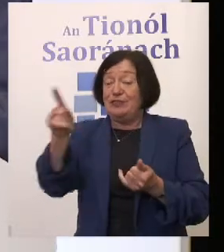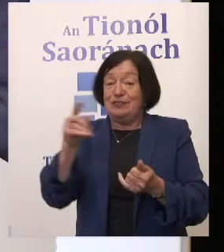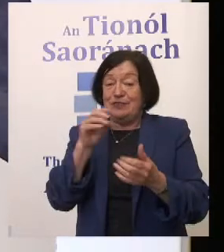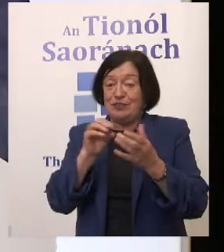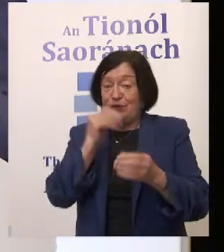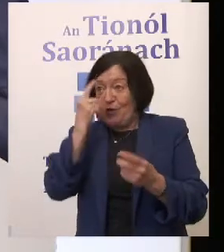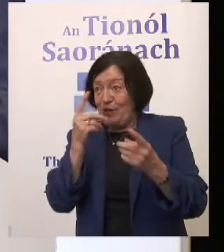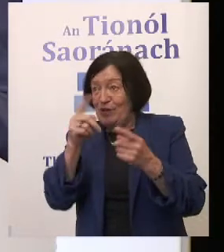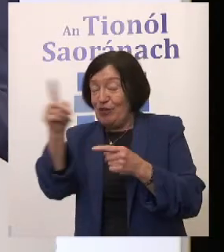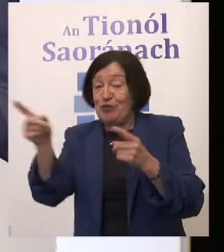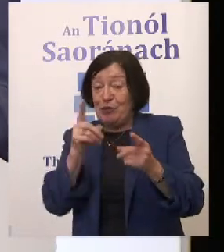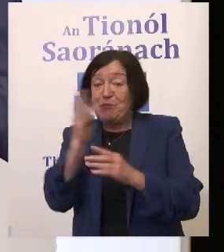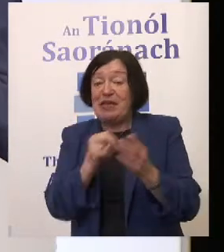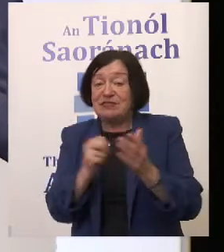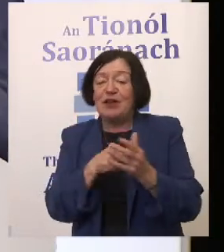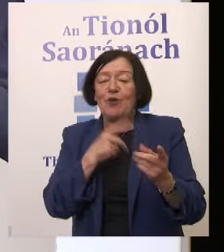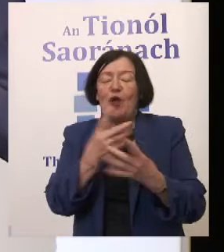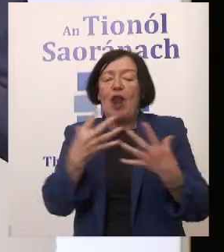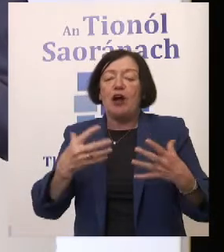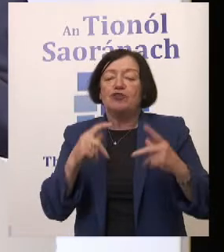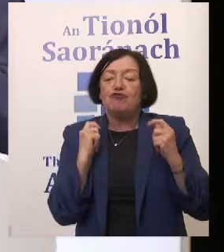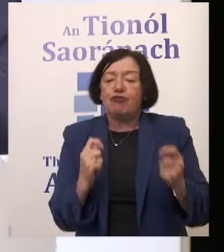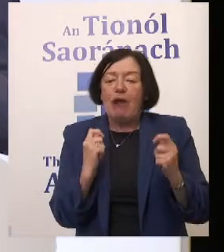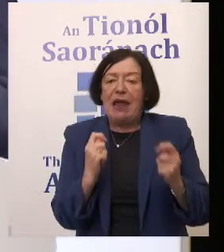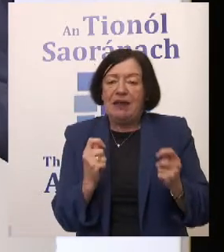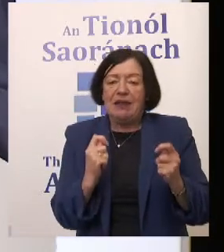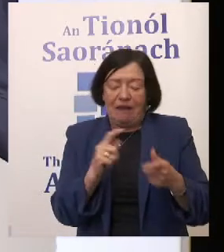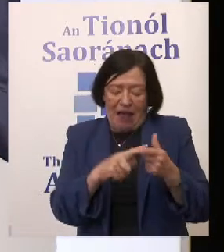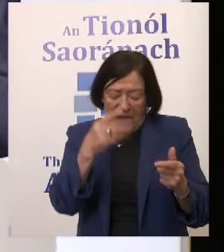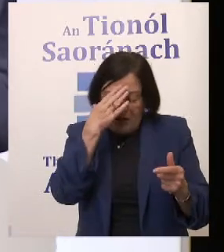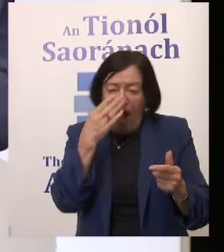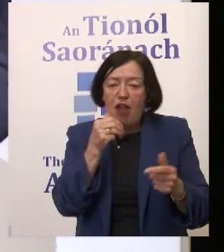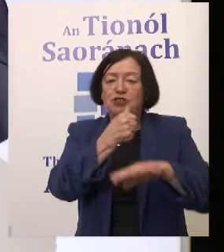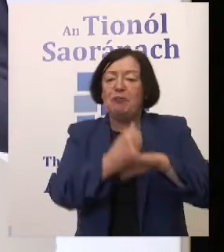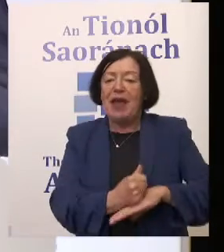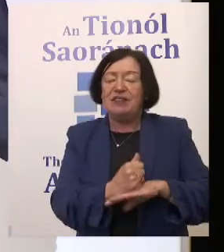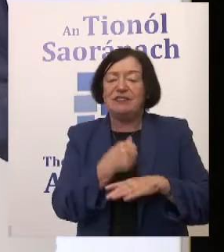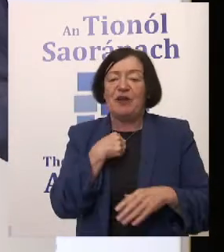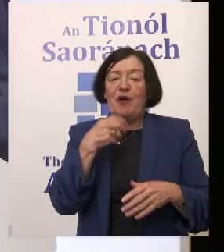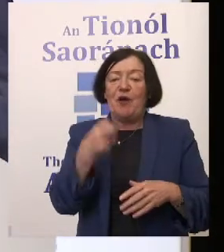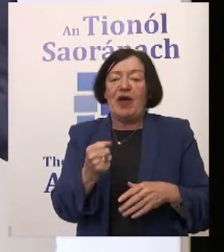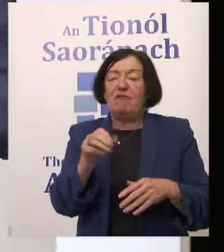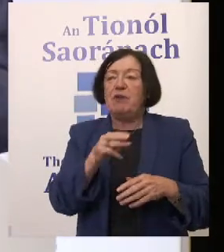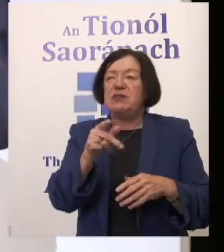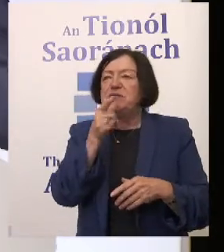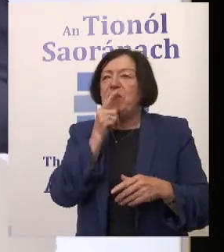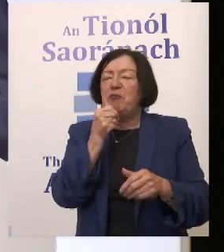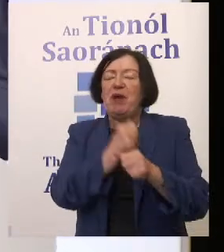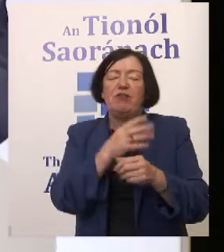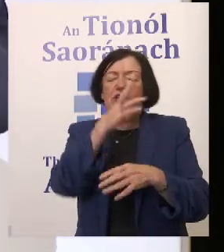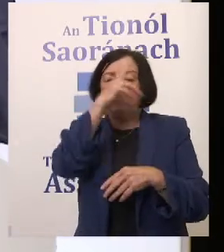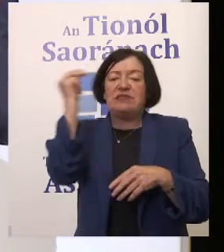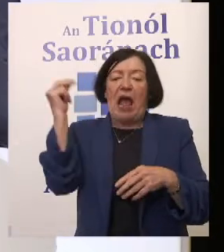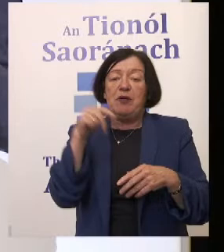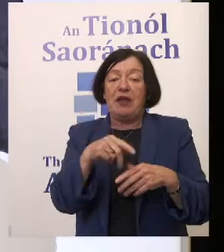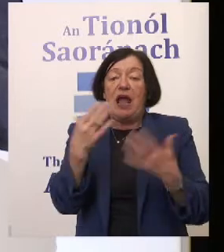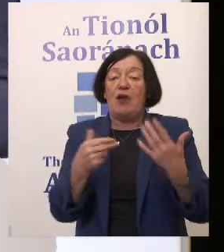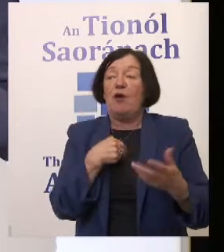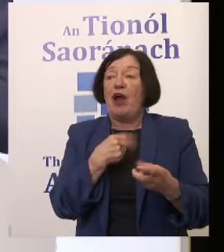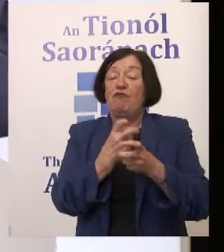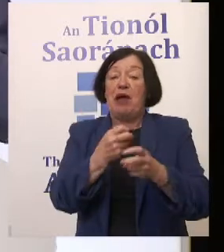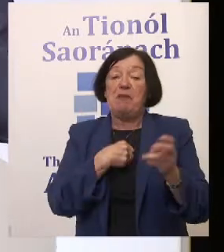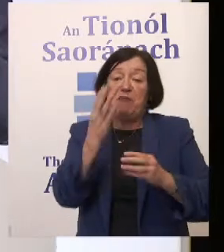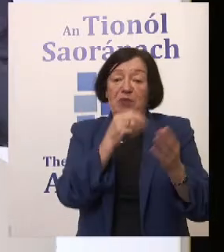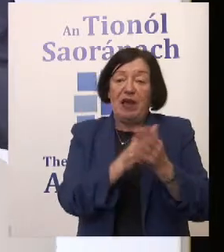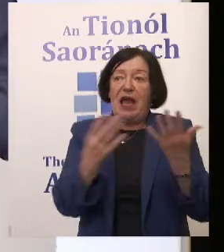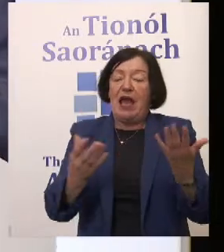each other and do business. We do a lot of training and kind of knowledge-based events, so we have people speaking about, for example, this is how I ran my business, this